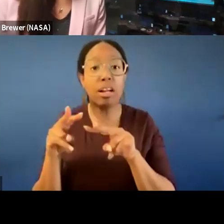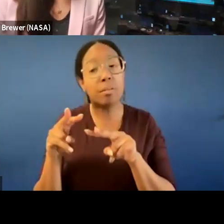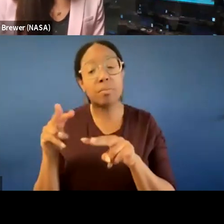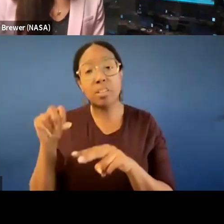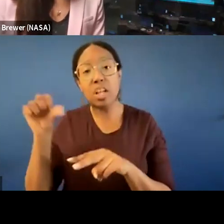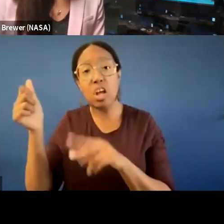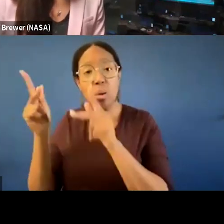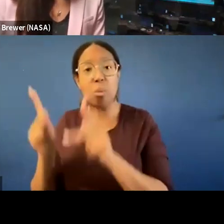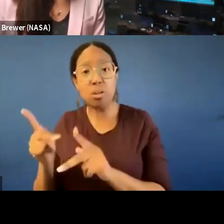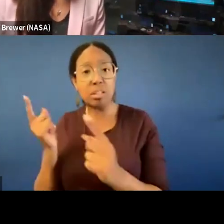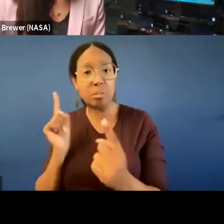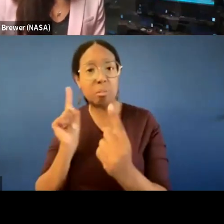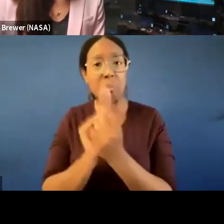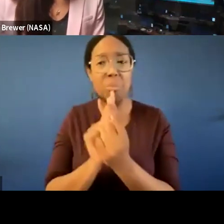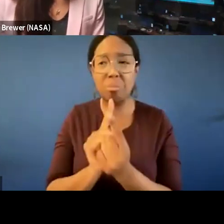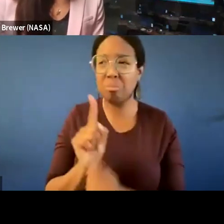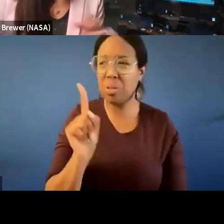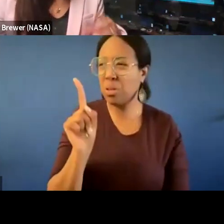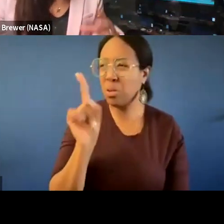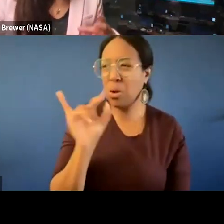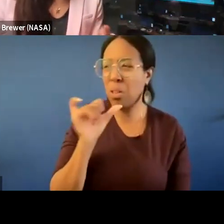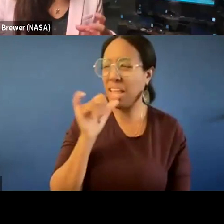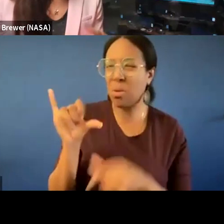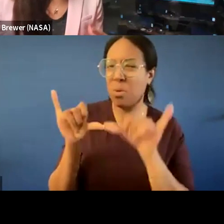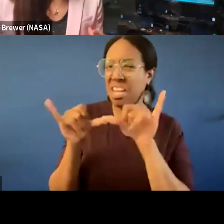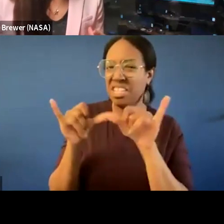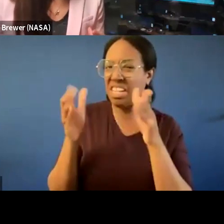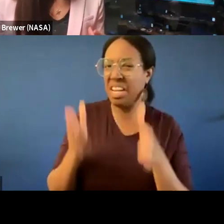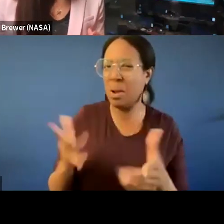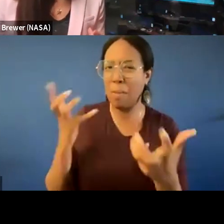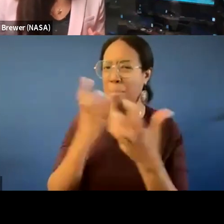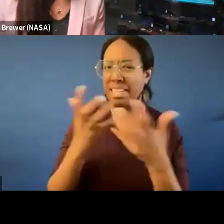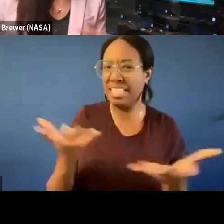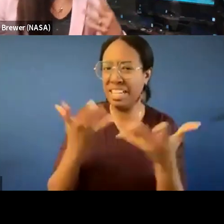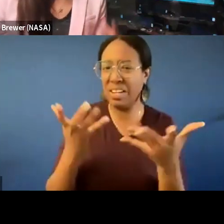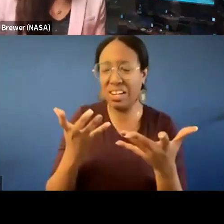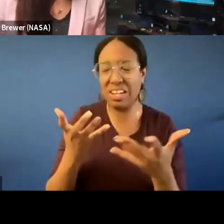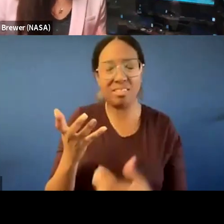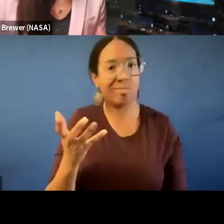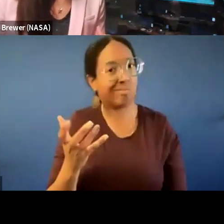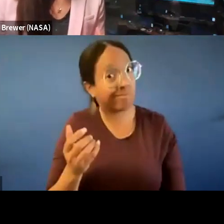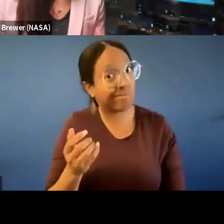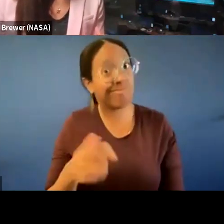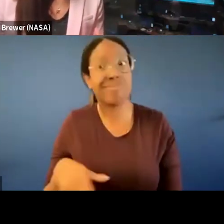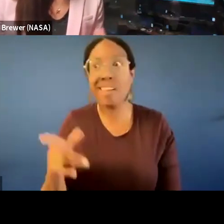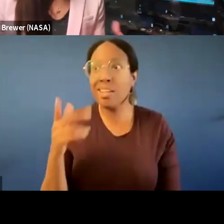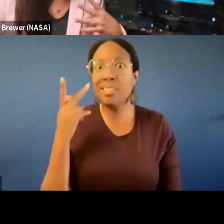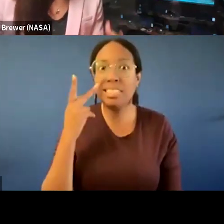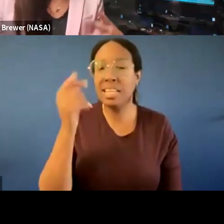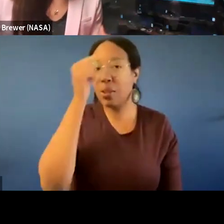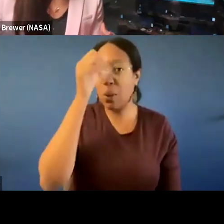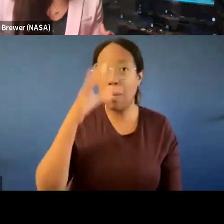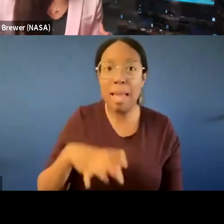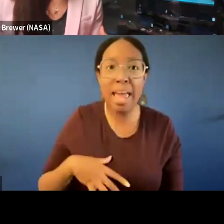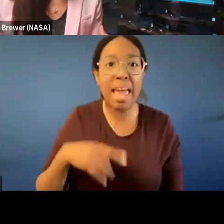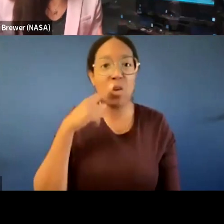and say, you don't look like an aerospace engineer. And it's just these little microaggressions that you get as you're trying to do something maybe